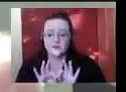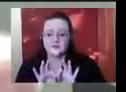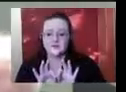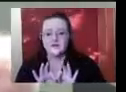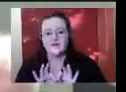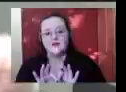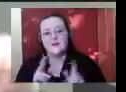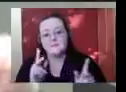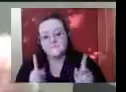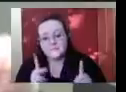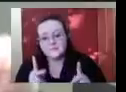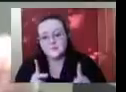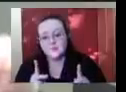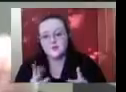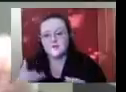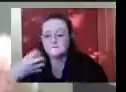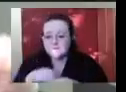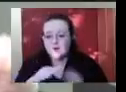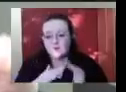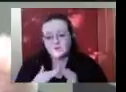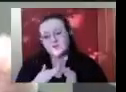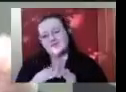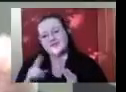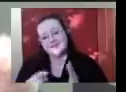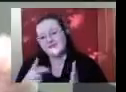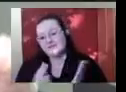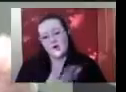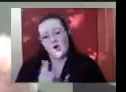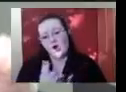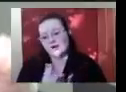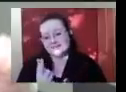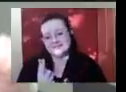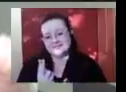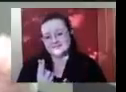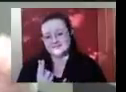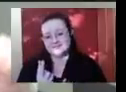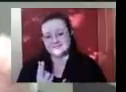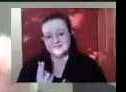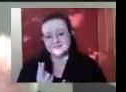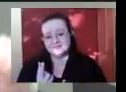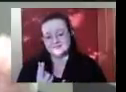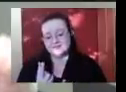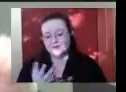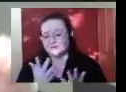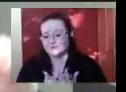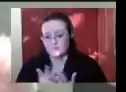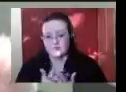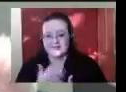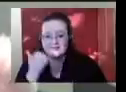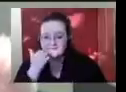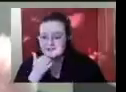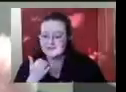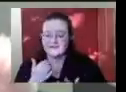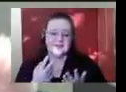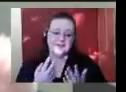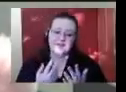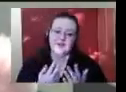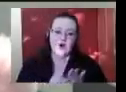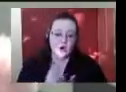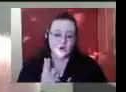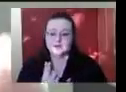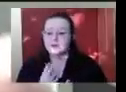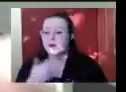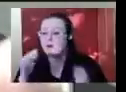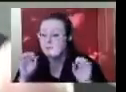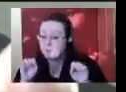everyone does their part. So be honest when you're going through that screening tool. The Ministry of Health may direct school boards